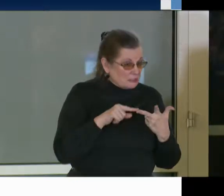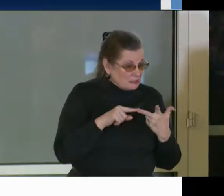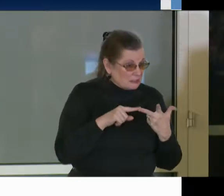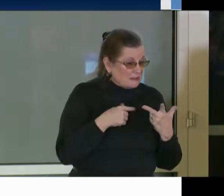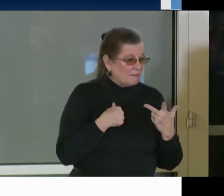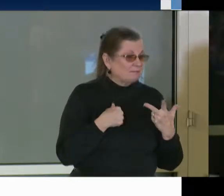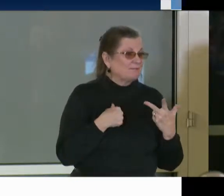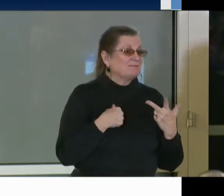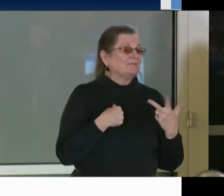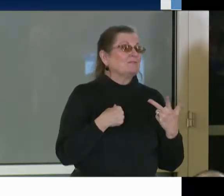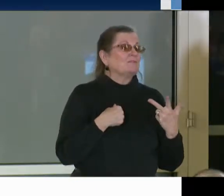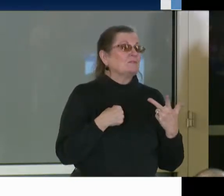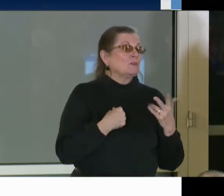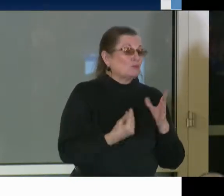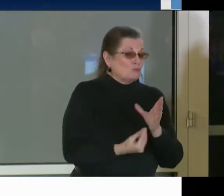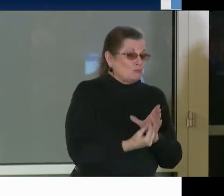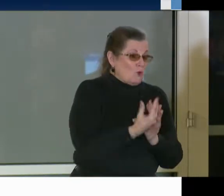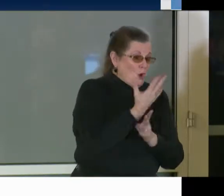We see growing,